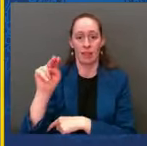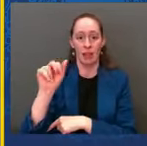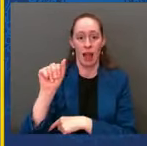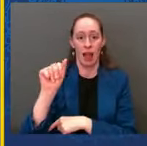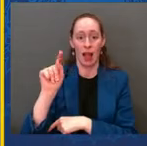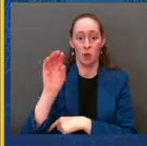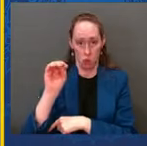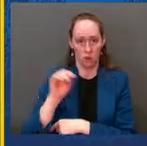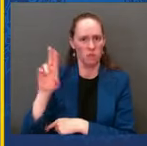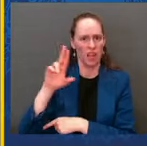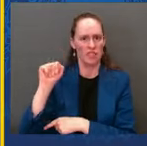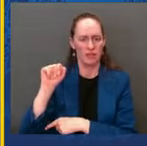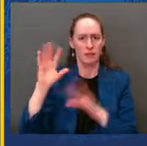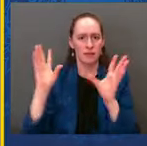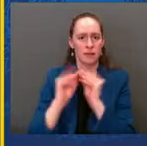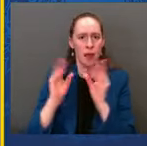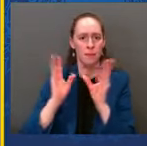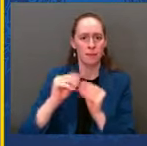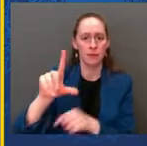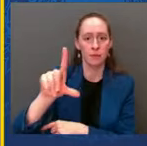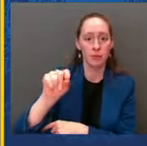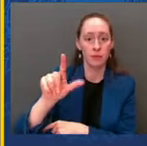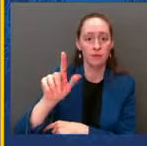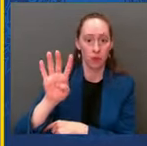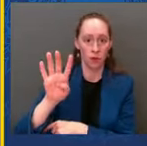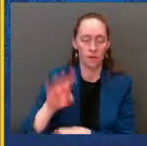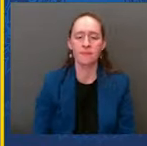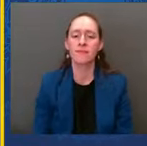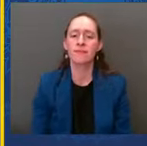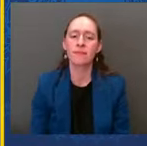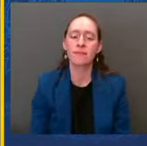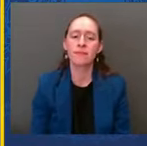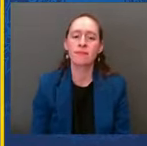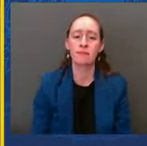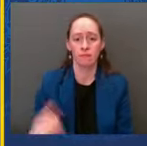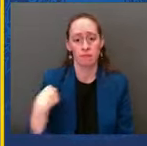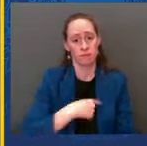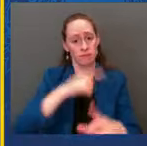75th anniversary of the strongest defensive alliance in the history of the world, NATO.